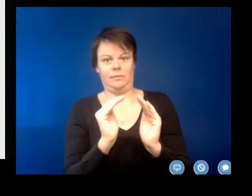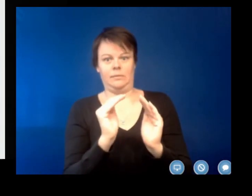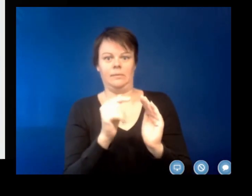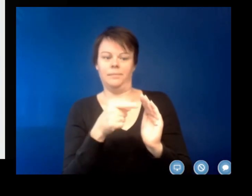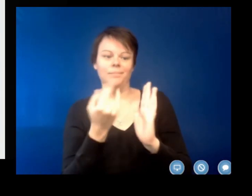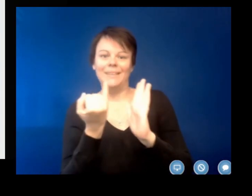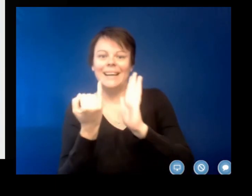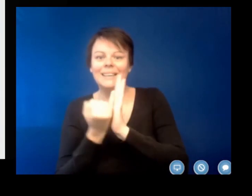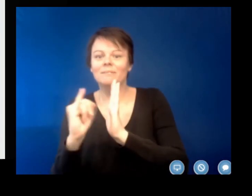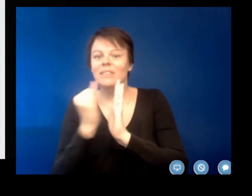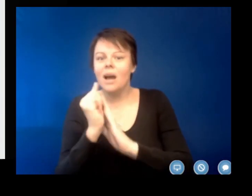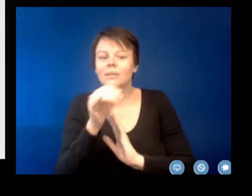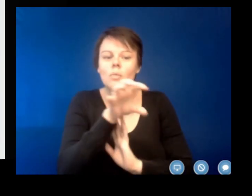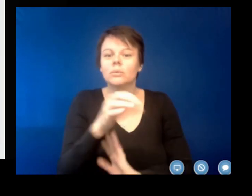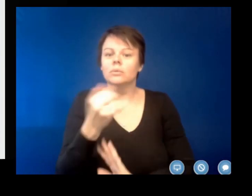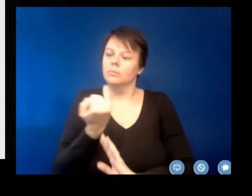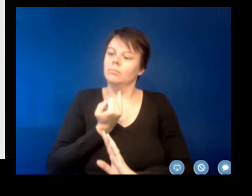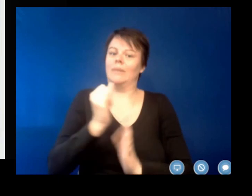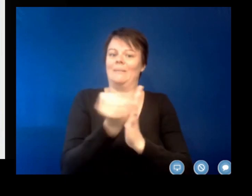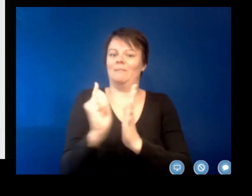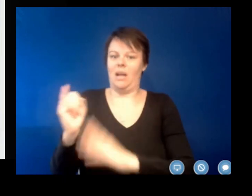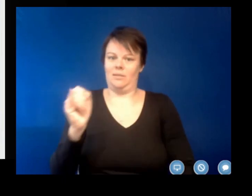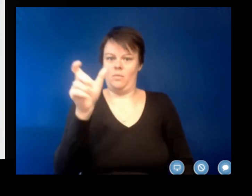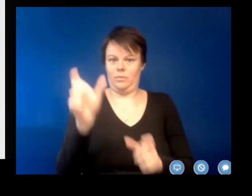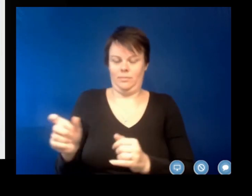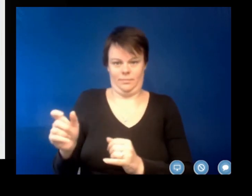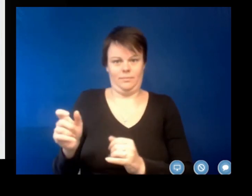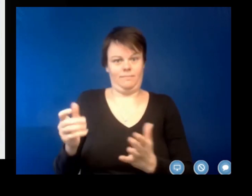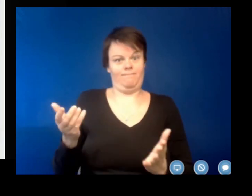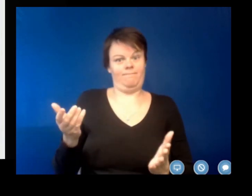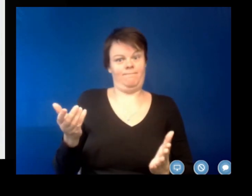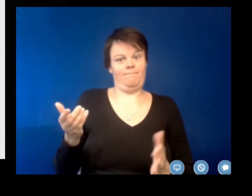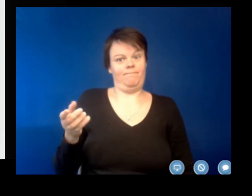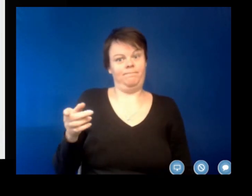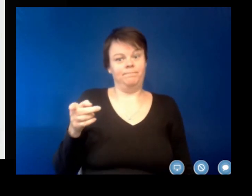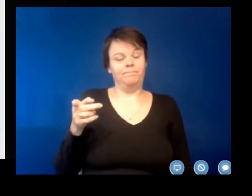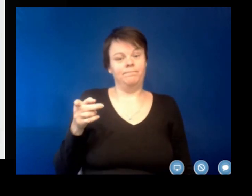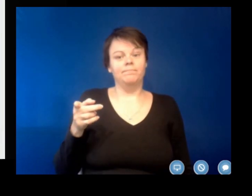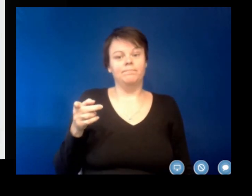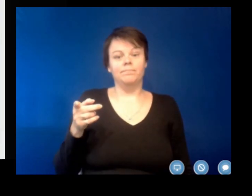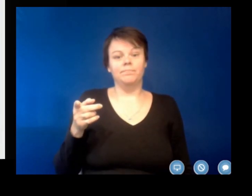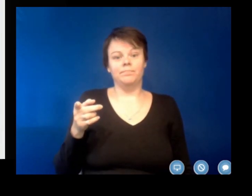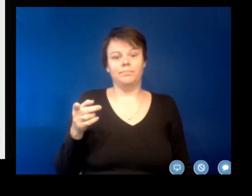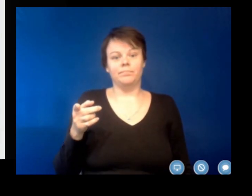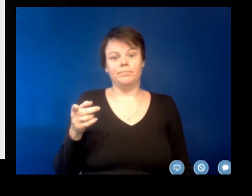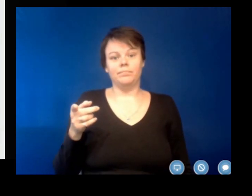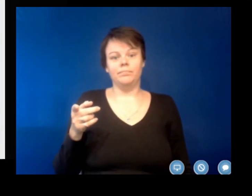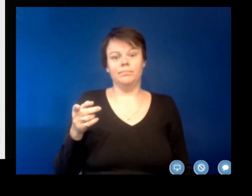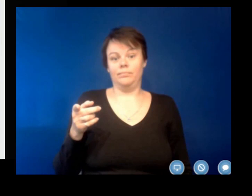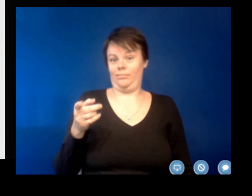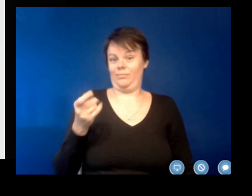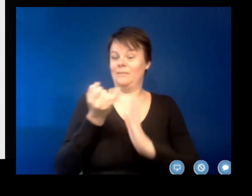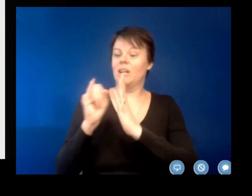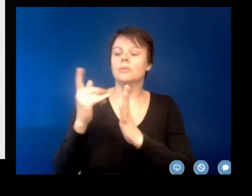And that means that this group is dealing with knowledge in a way that they try to reduce the